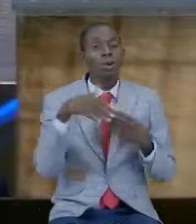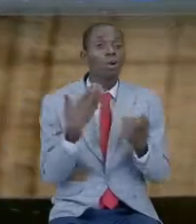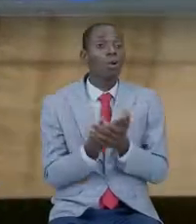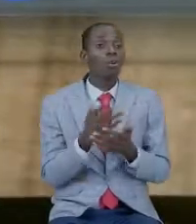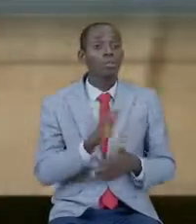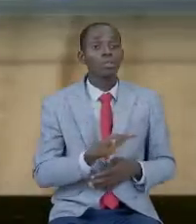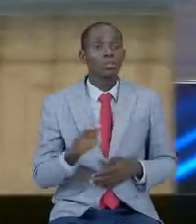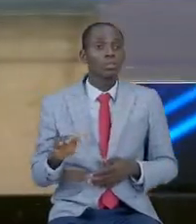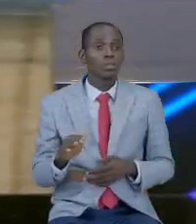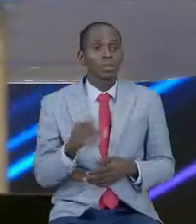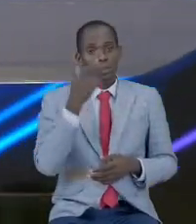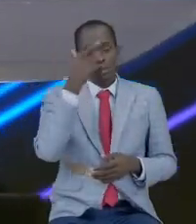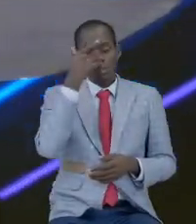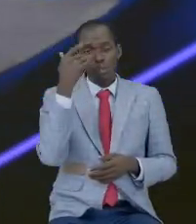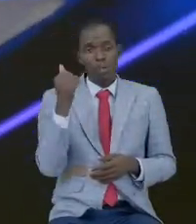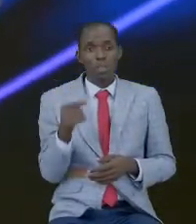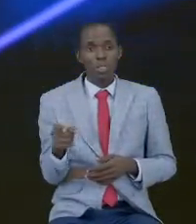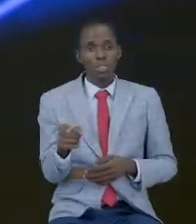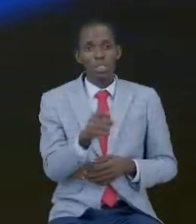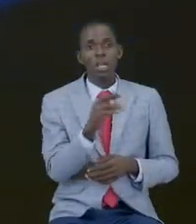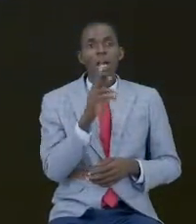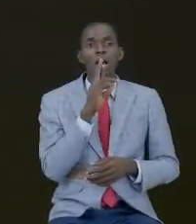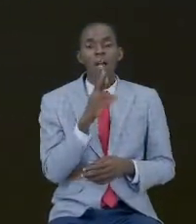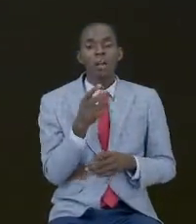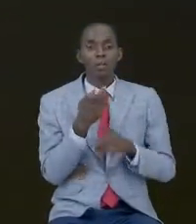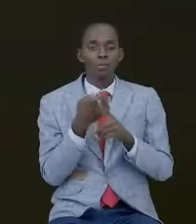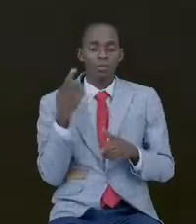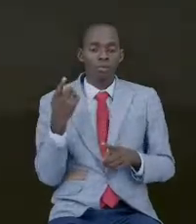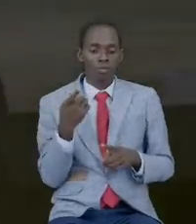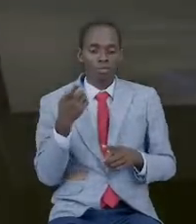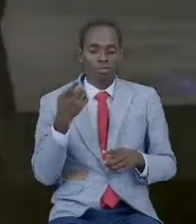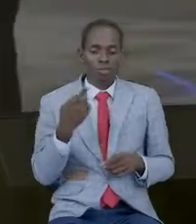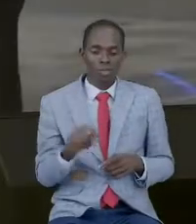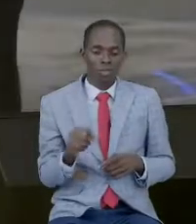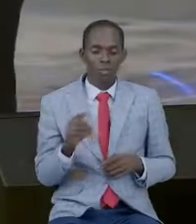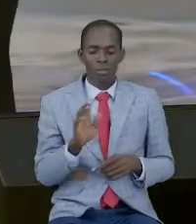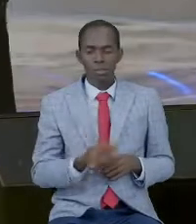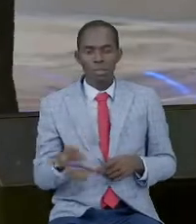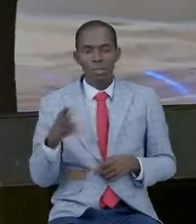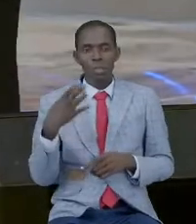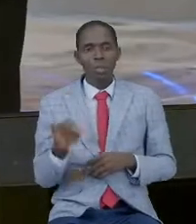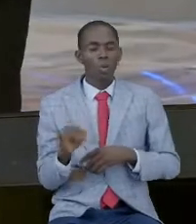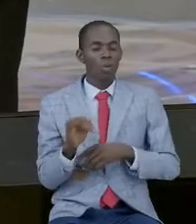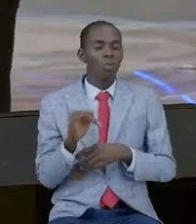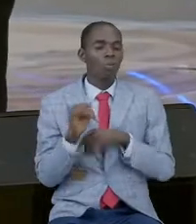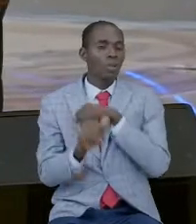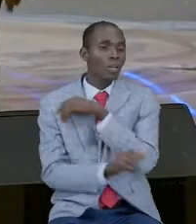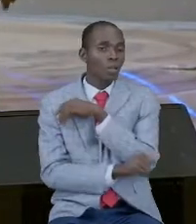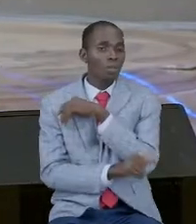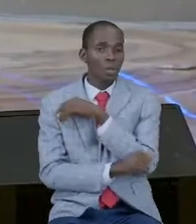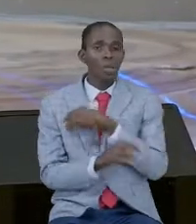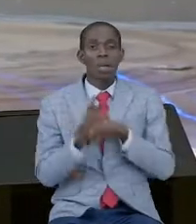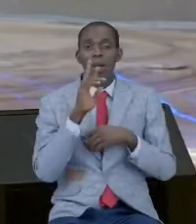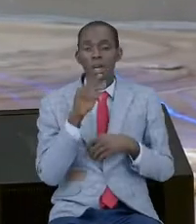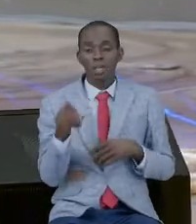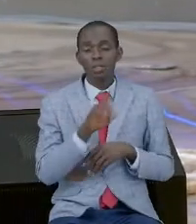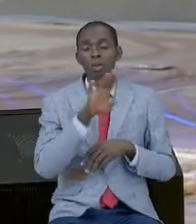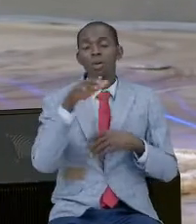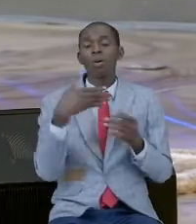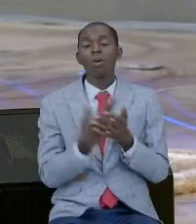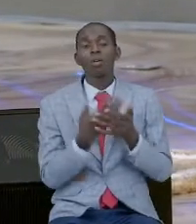Neither because they are of the seed of Abraham are they all